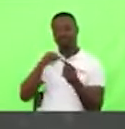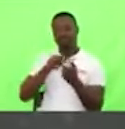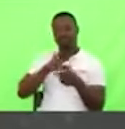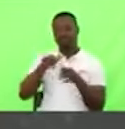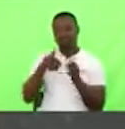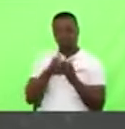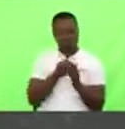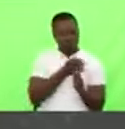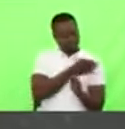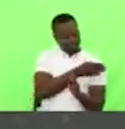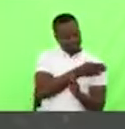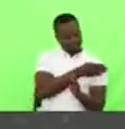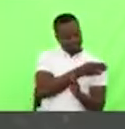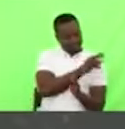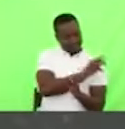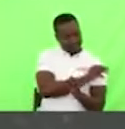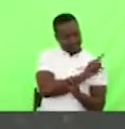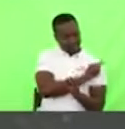these days